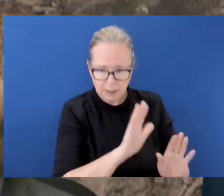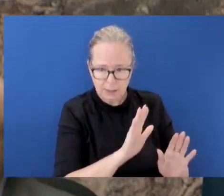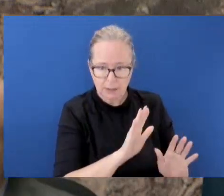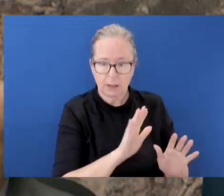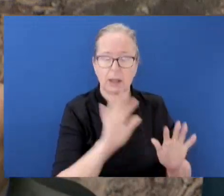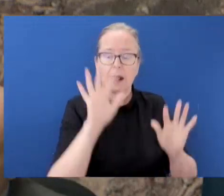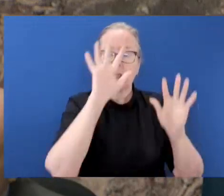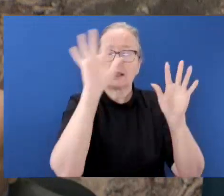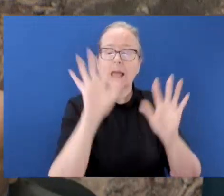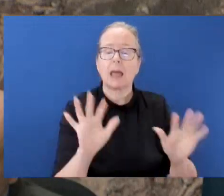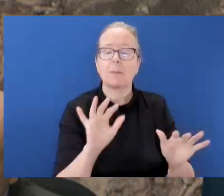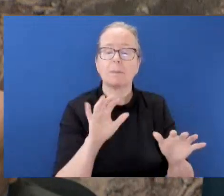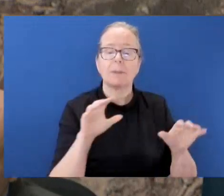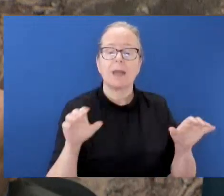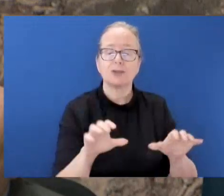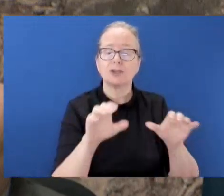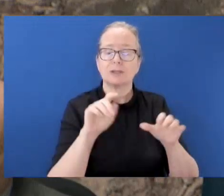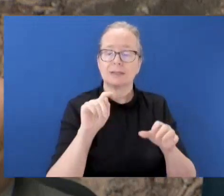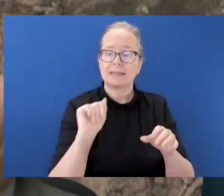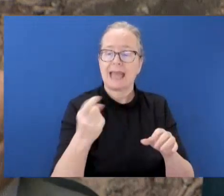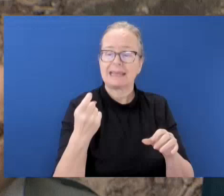know where he's coming from with it, but